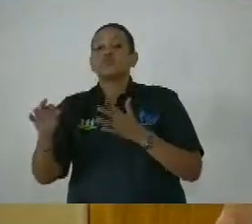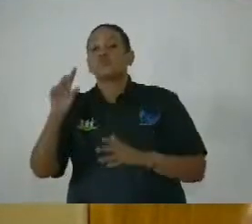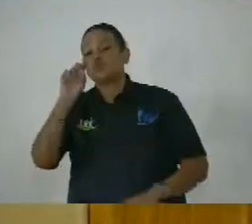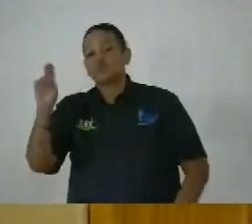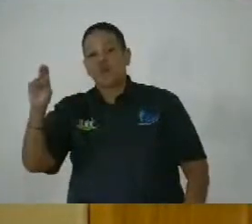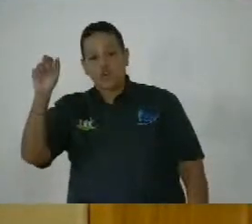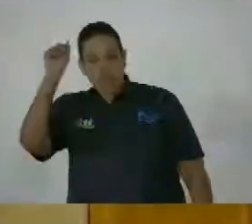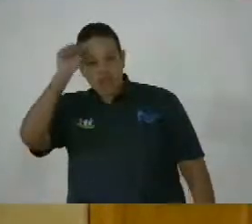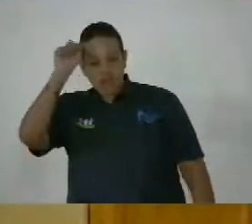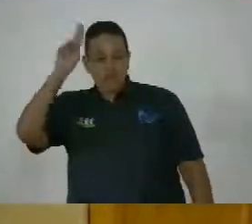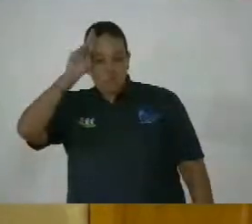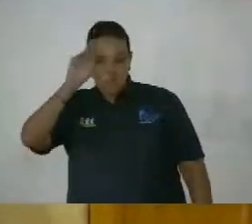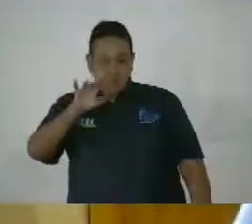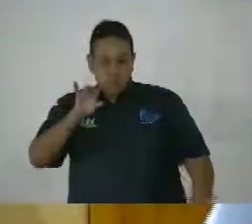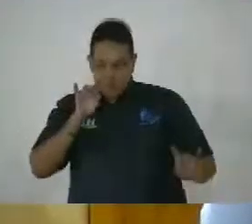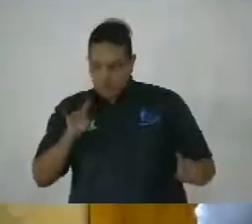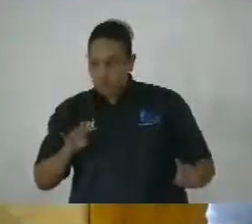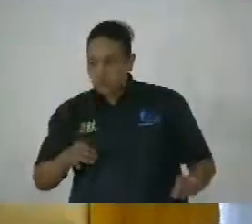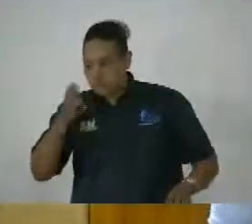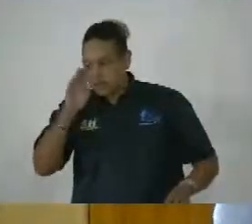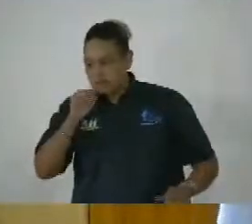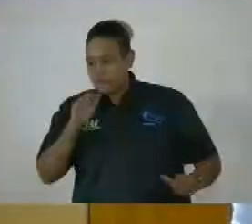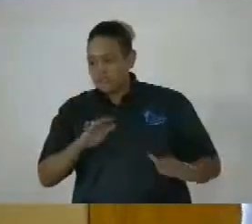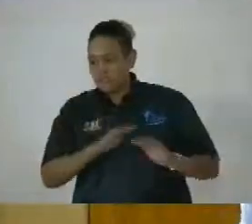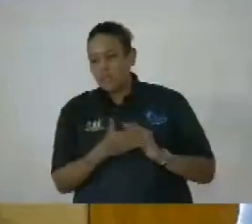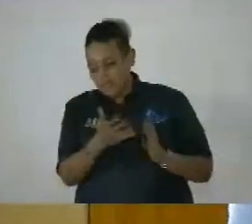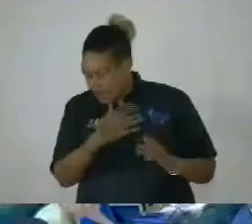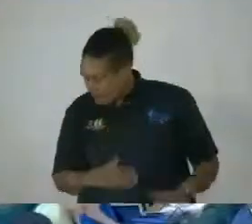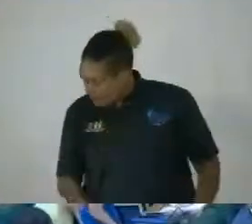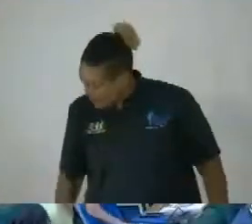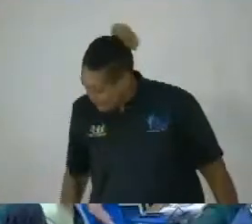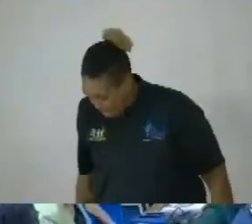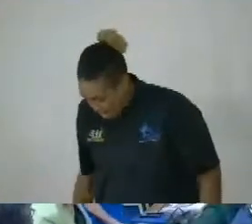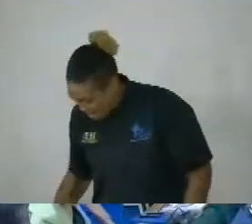Dr. Andrew Michael Horace. May God bless our country.